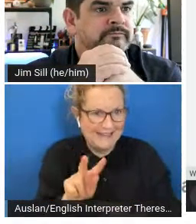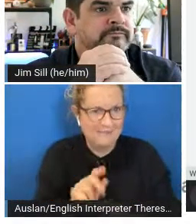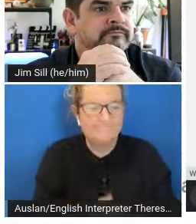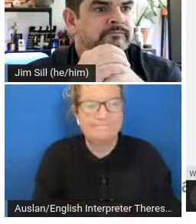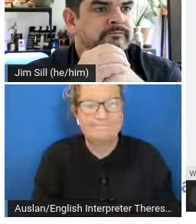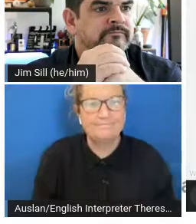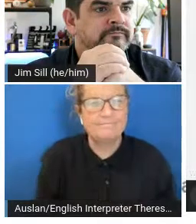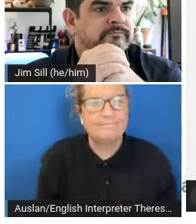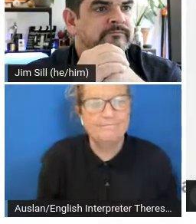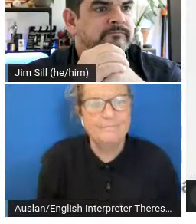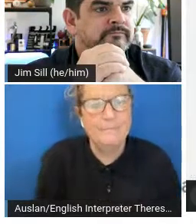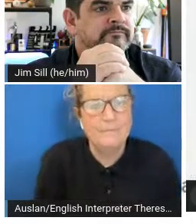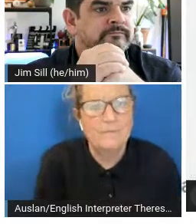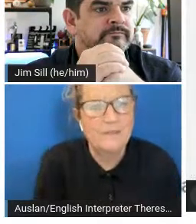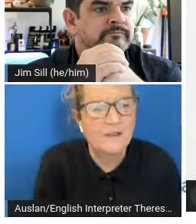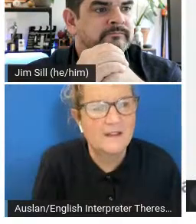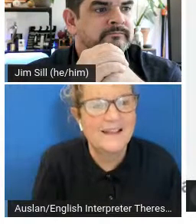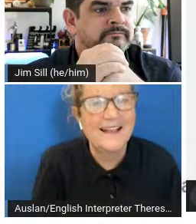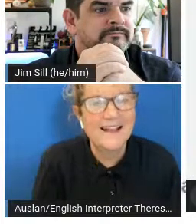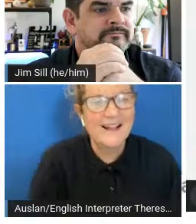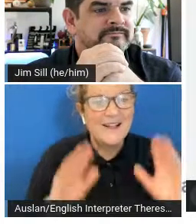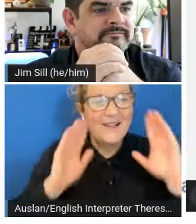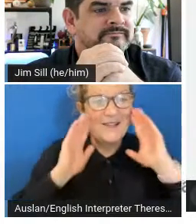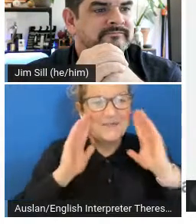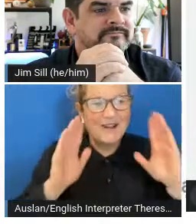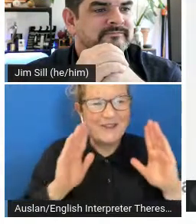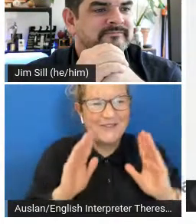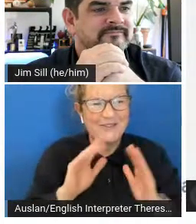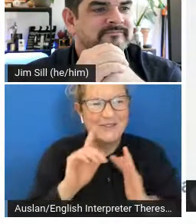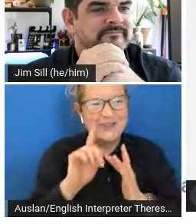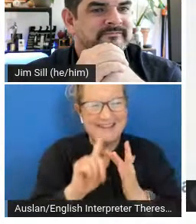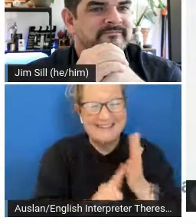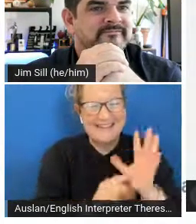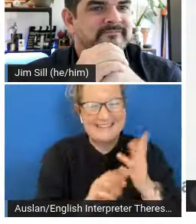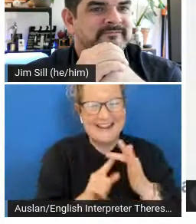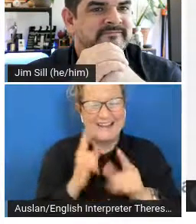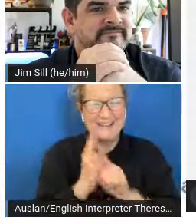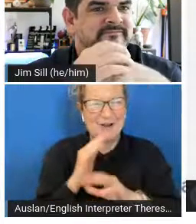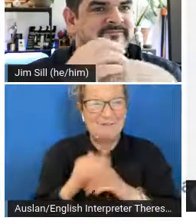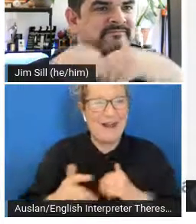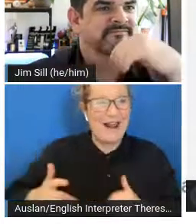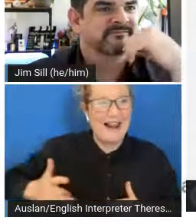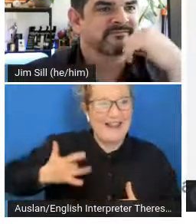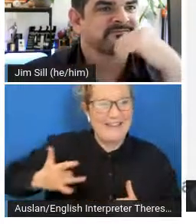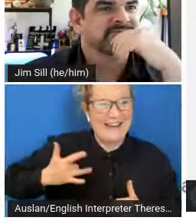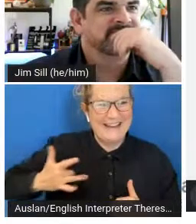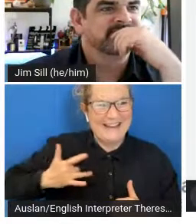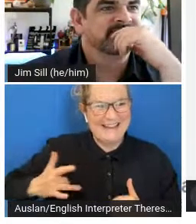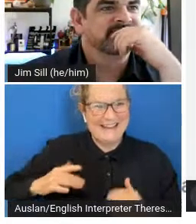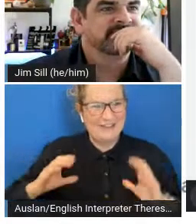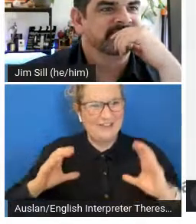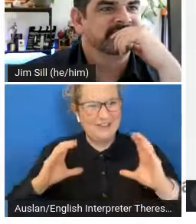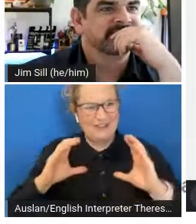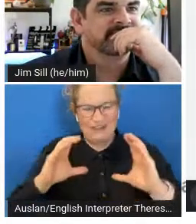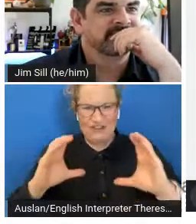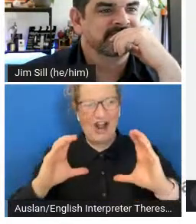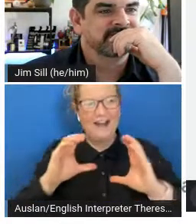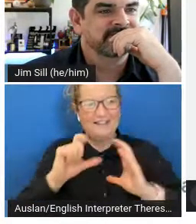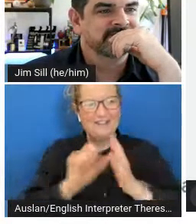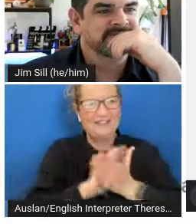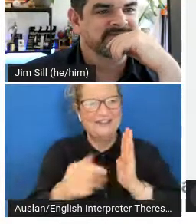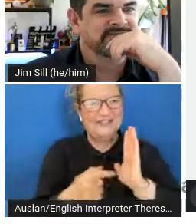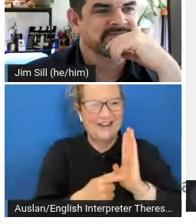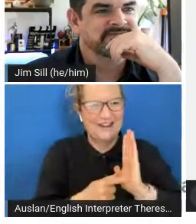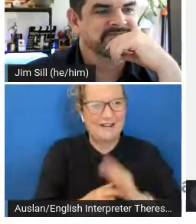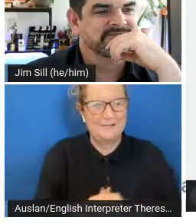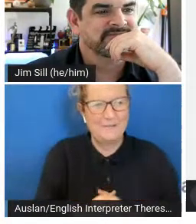wonderful Janine. Yeah, she mentioned the living charts. I was going to say, I remember that. Because